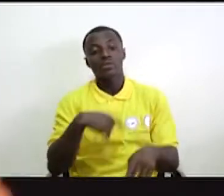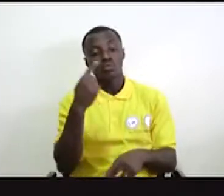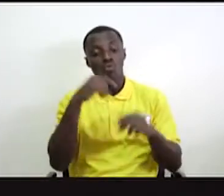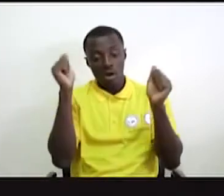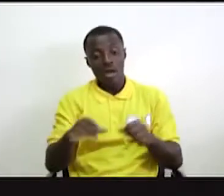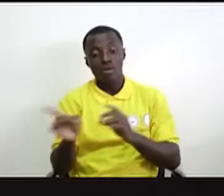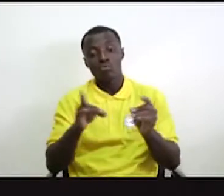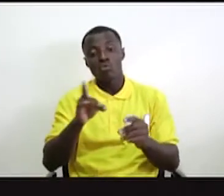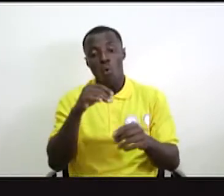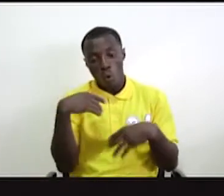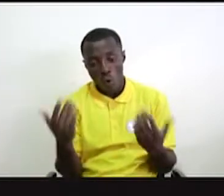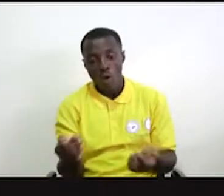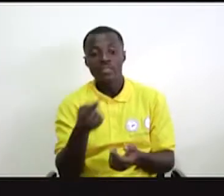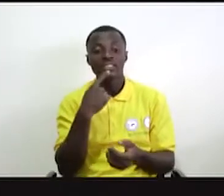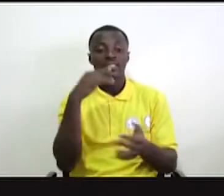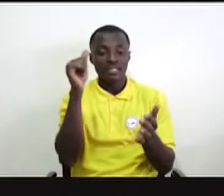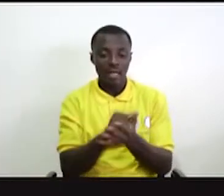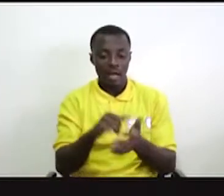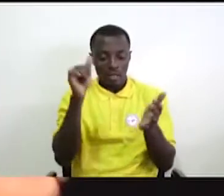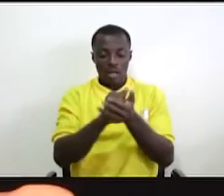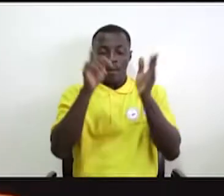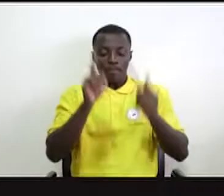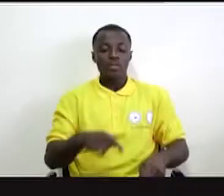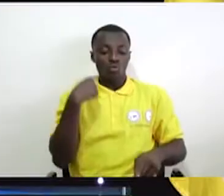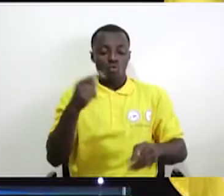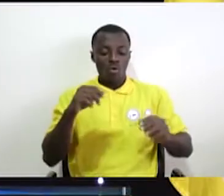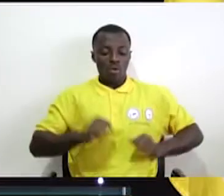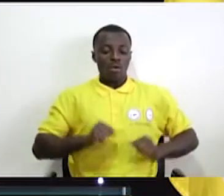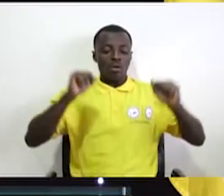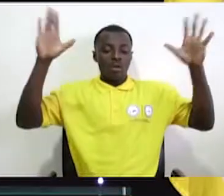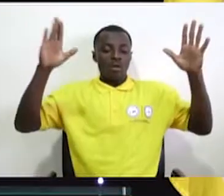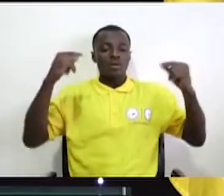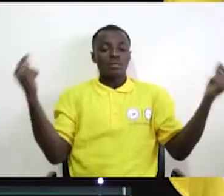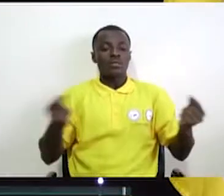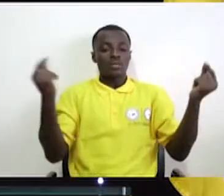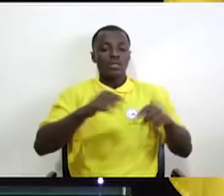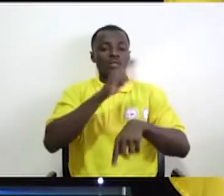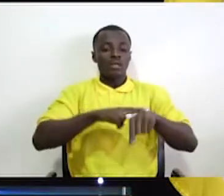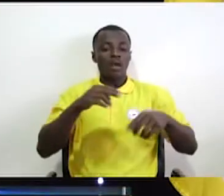or to say this is the one who has crucified his sinful nature on the